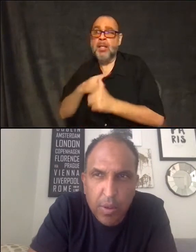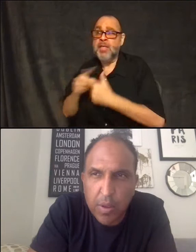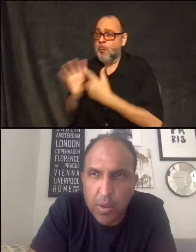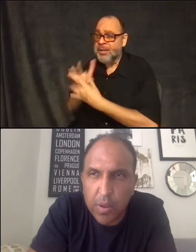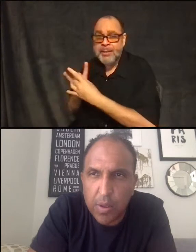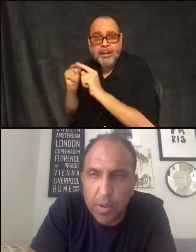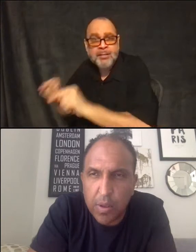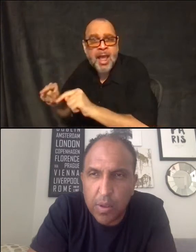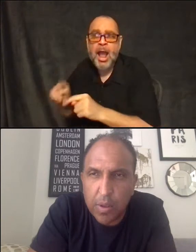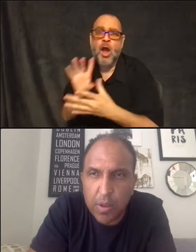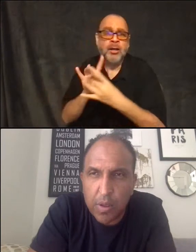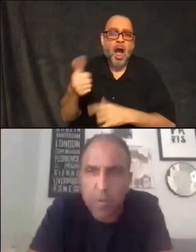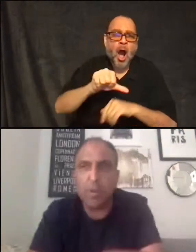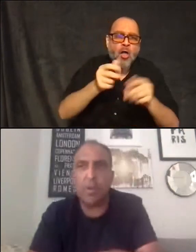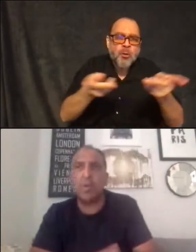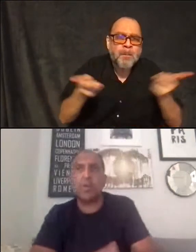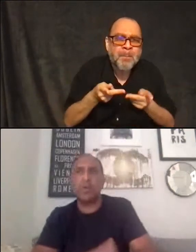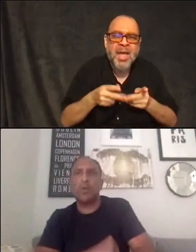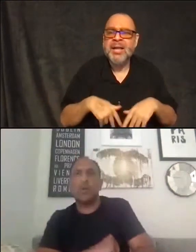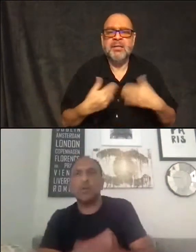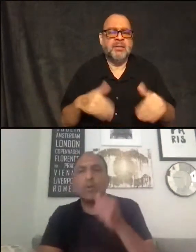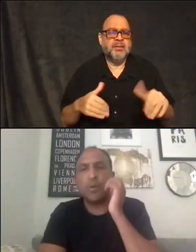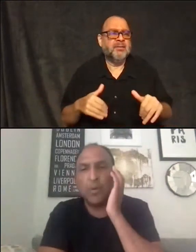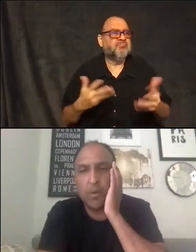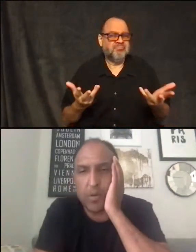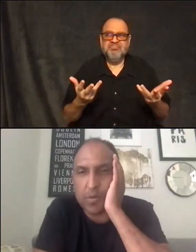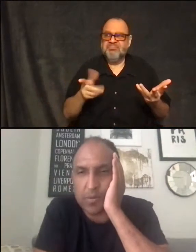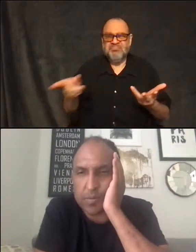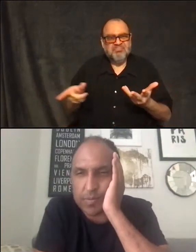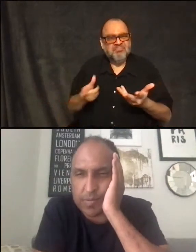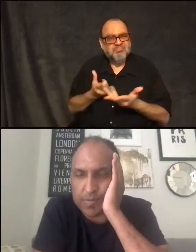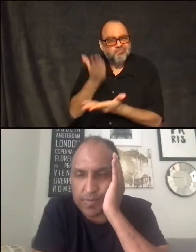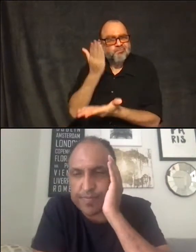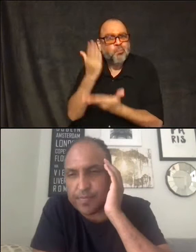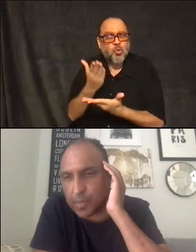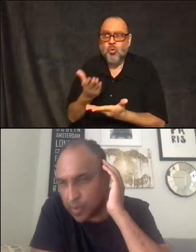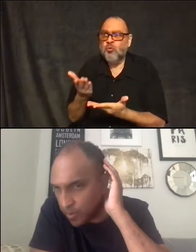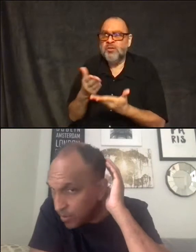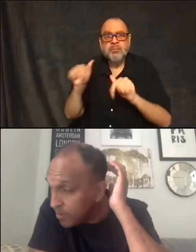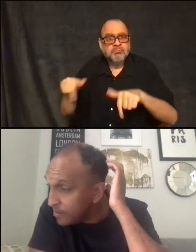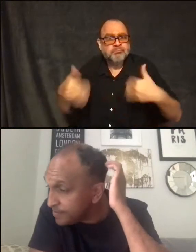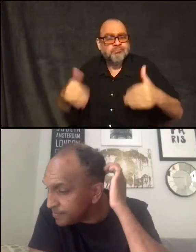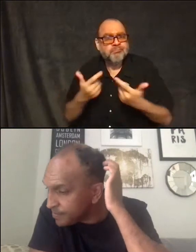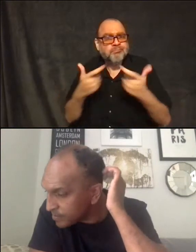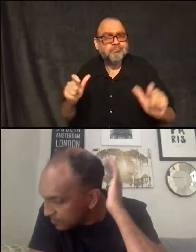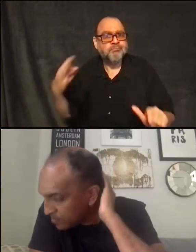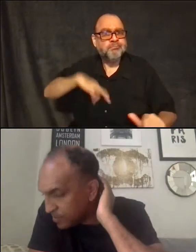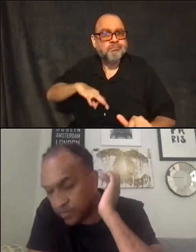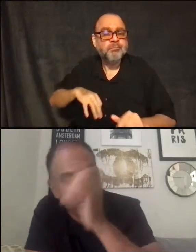just, it becomes that much more compelling. And I think at the beginning of the social audio journey for